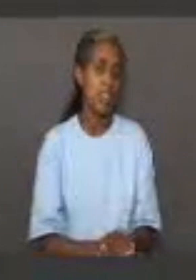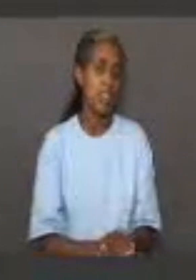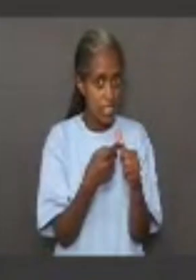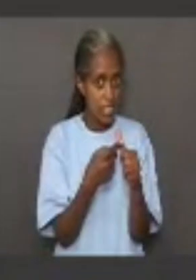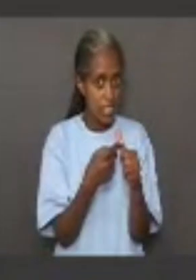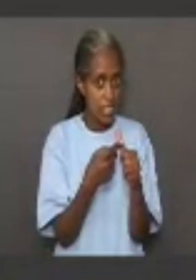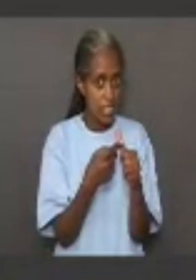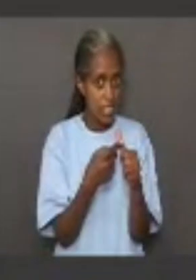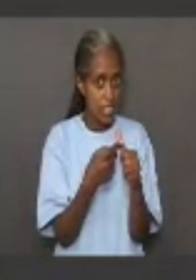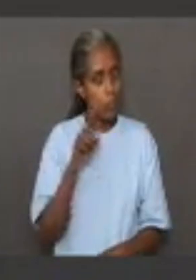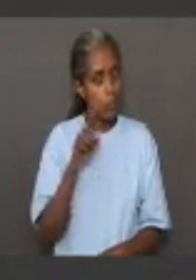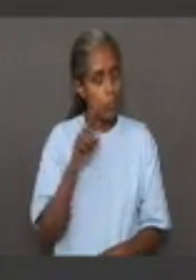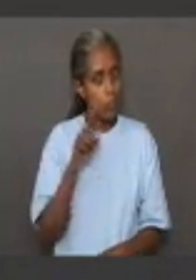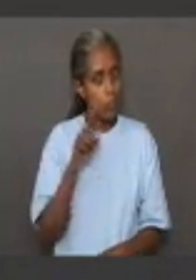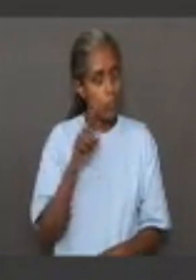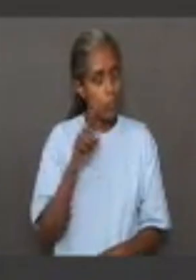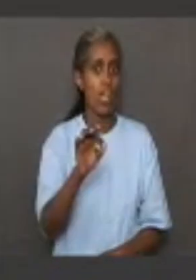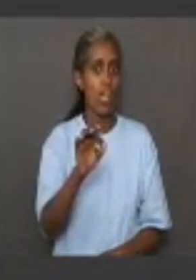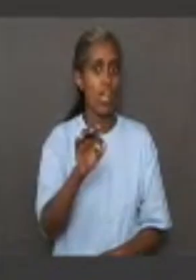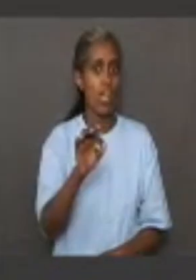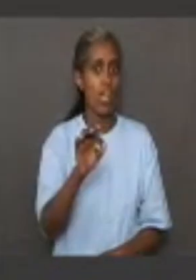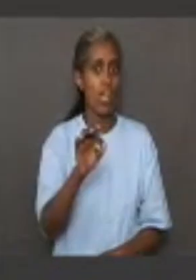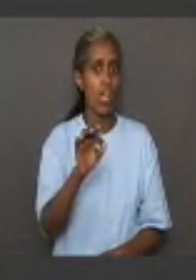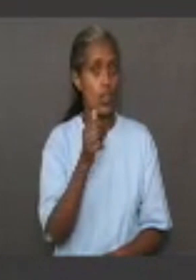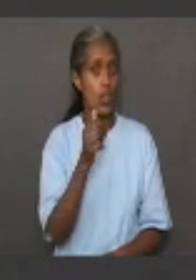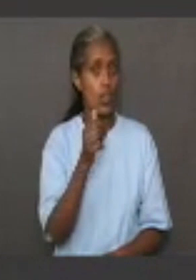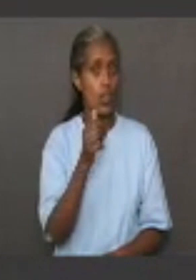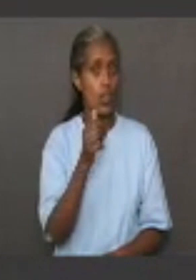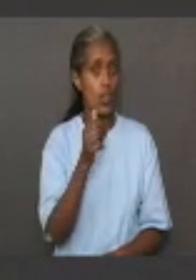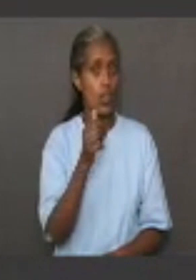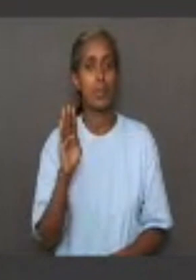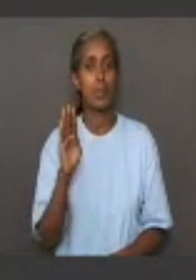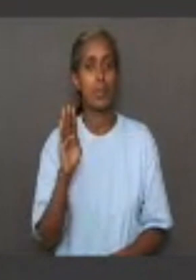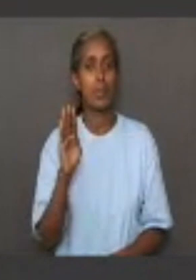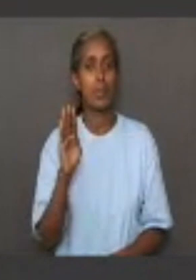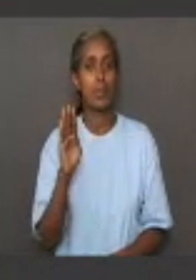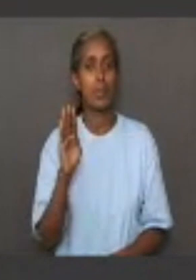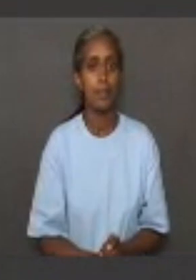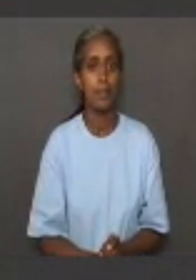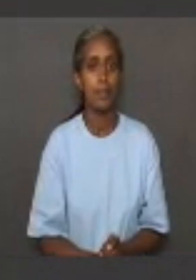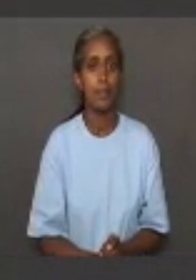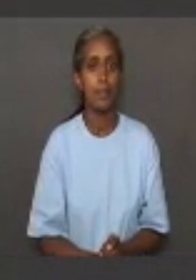First, we must find the union of A and B.